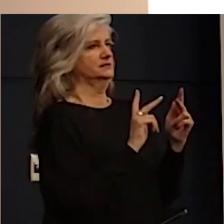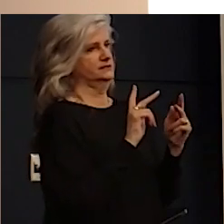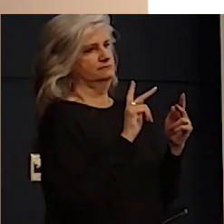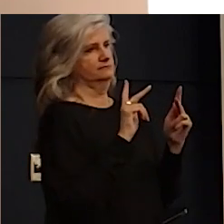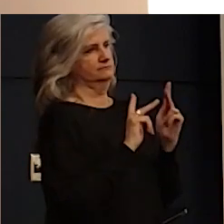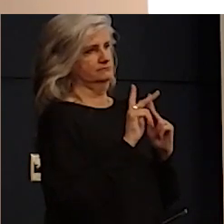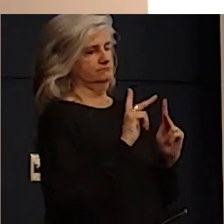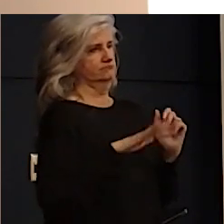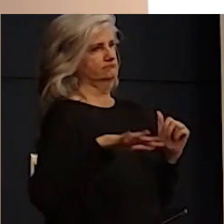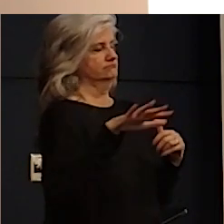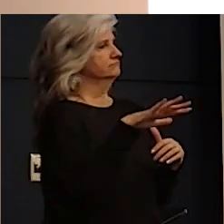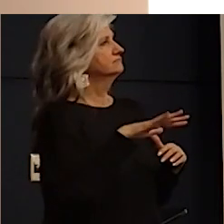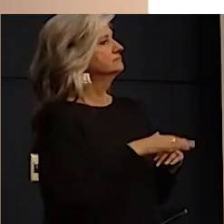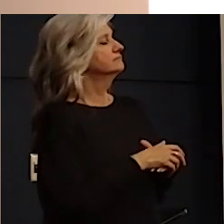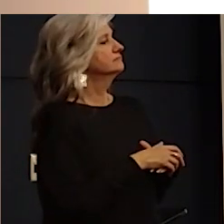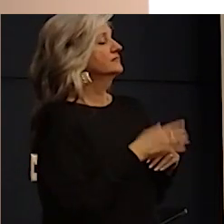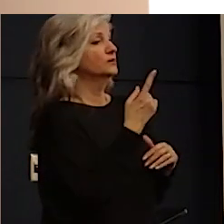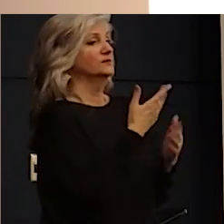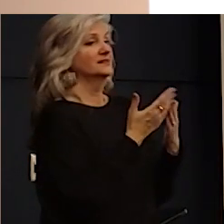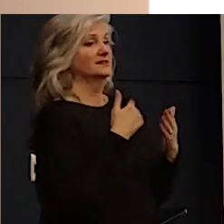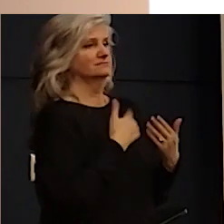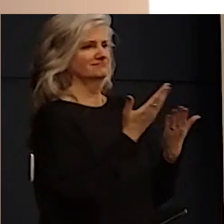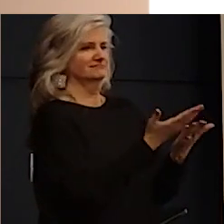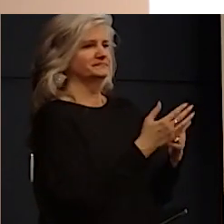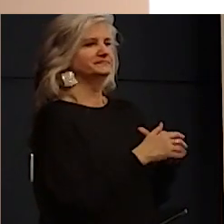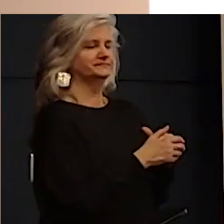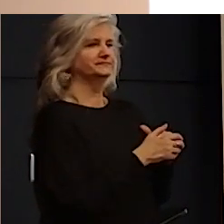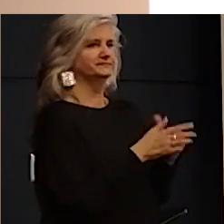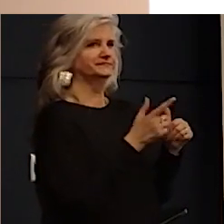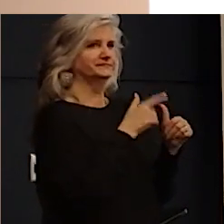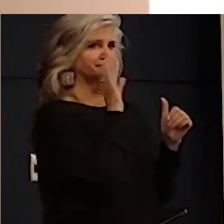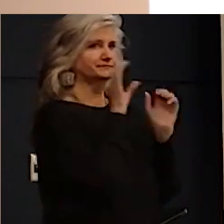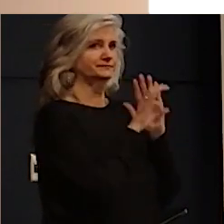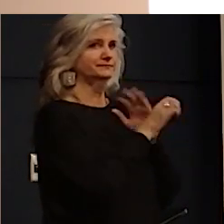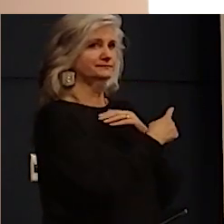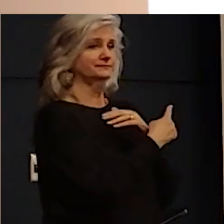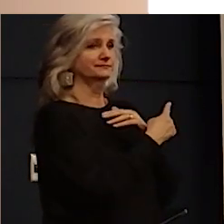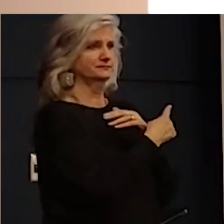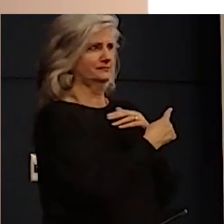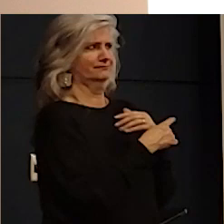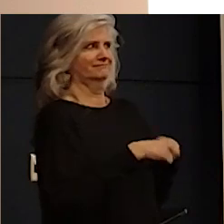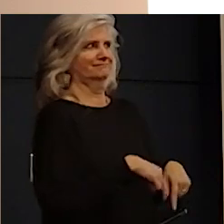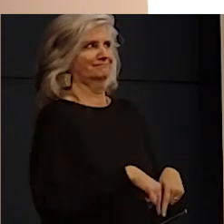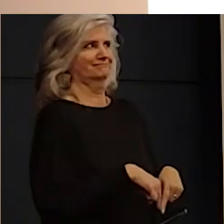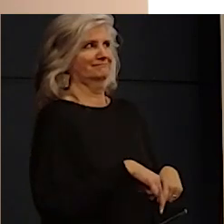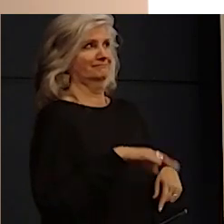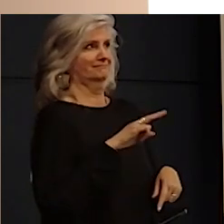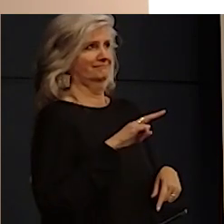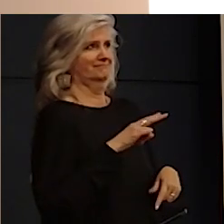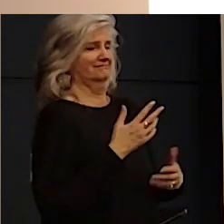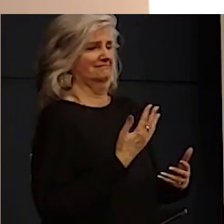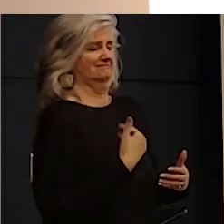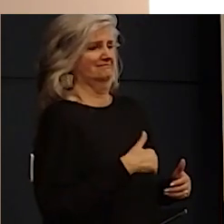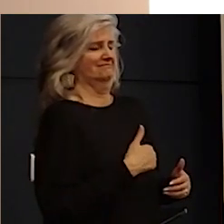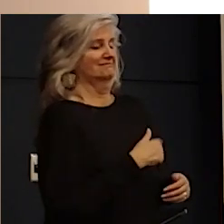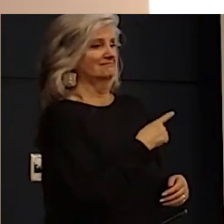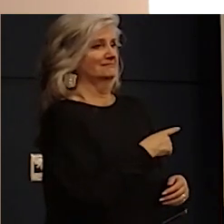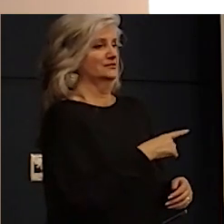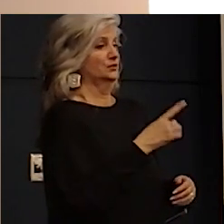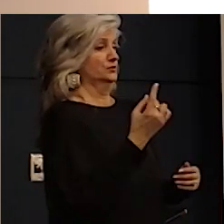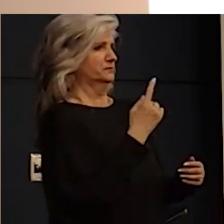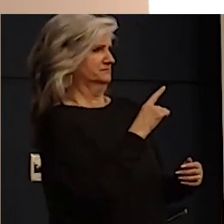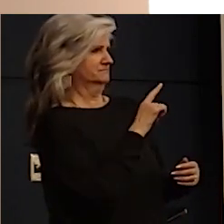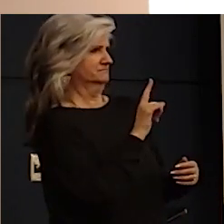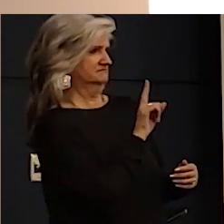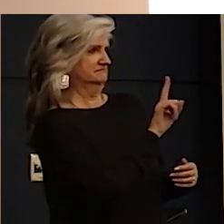One thing I like to recommend, if you saw that first photo there of the commission, it's kind of intimidating for anybody to go up and speak to the